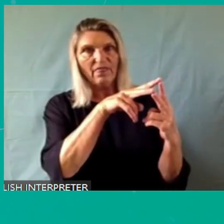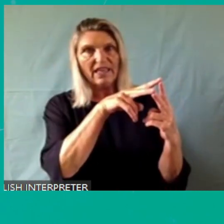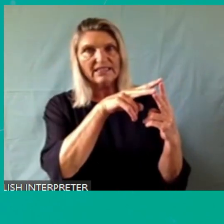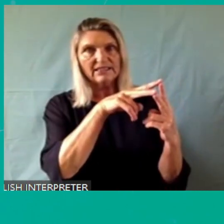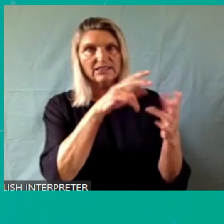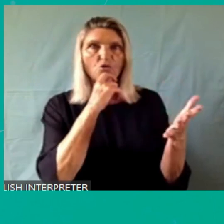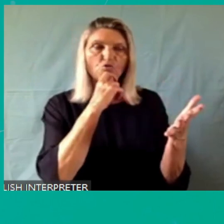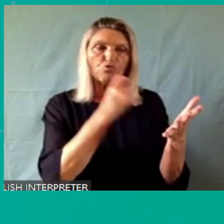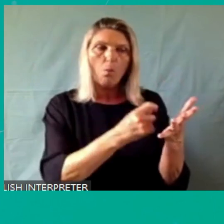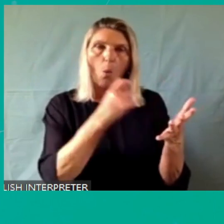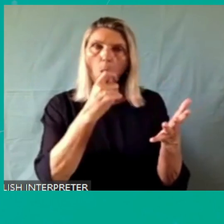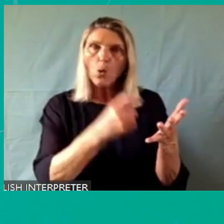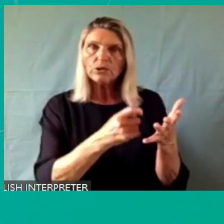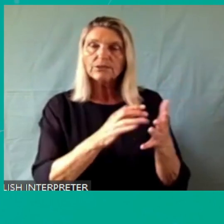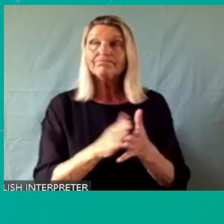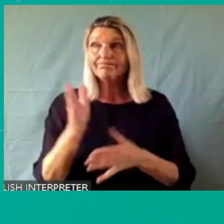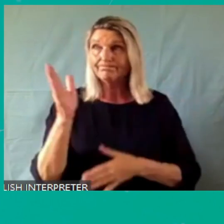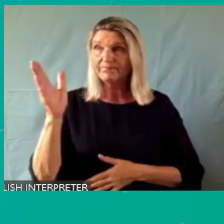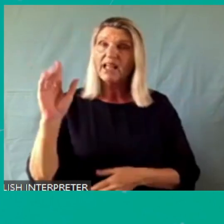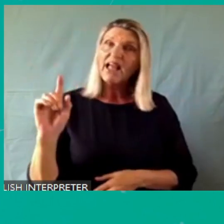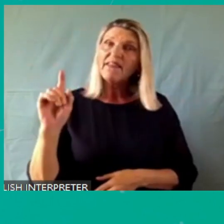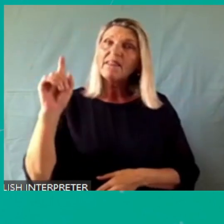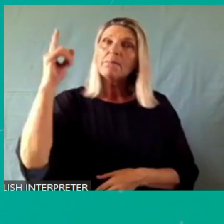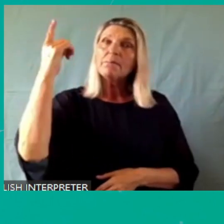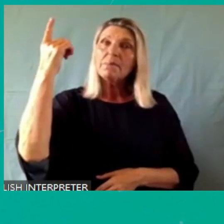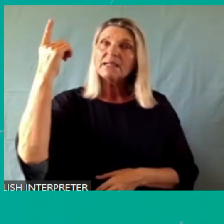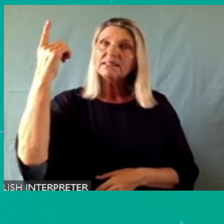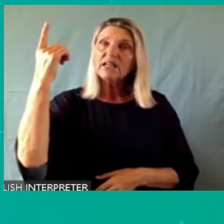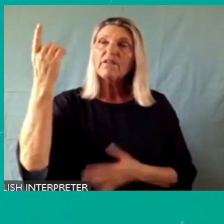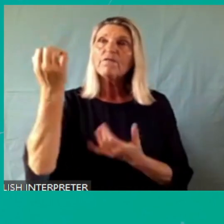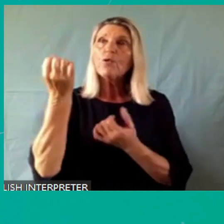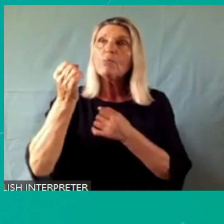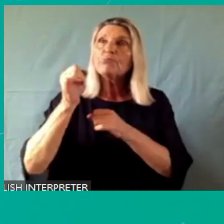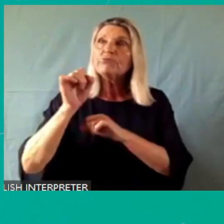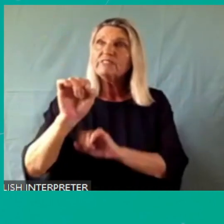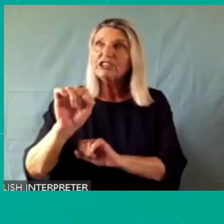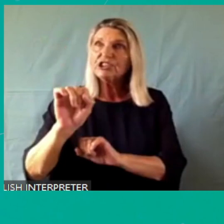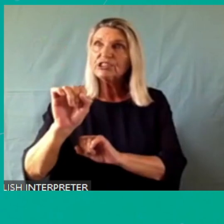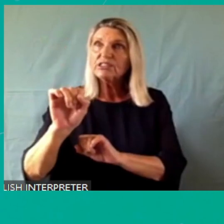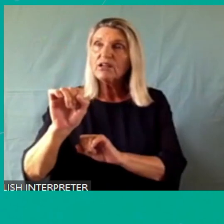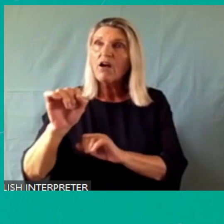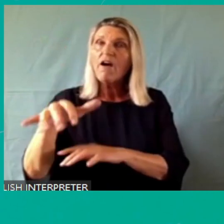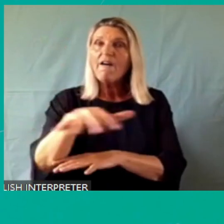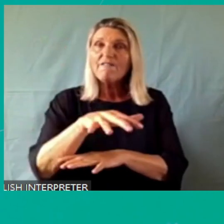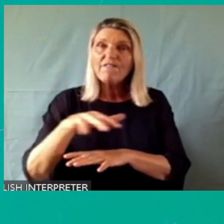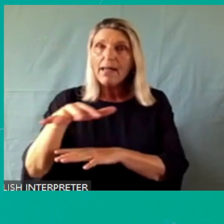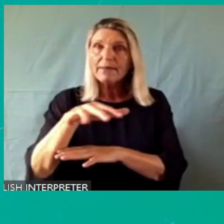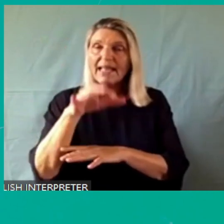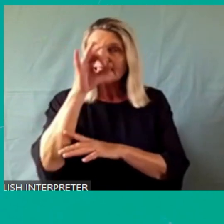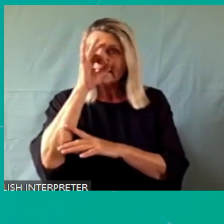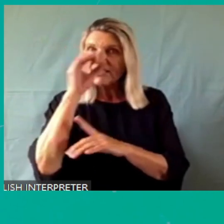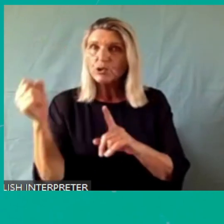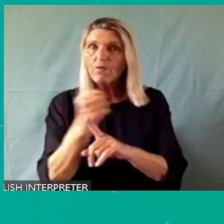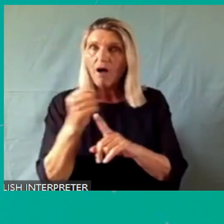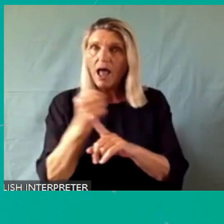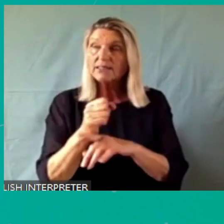The Minister for the Prevention of Family and Sexual Violence. In that role, Minister, you have championed issues of